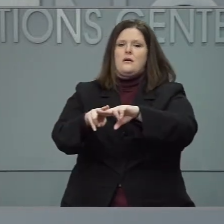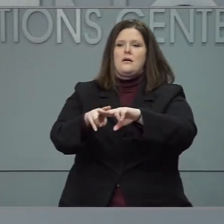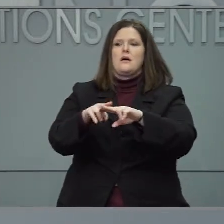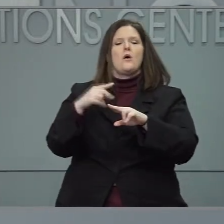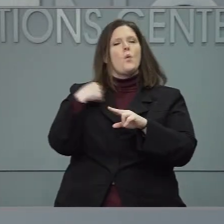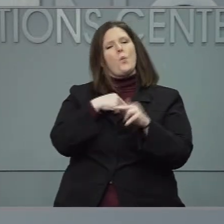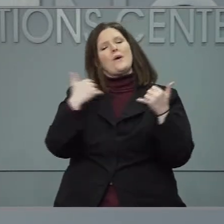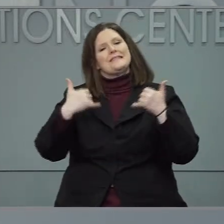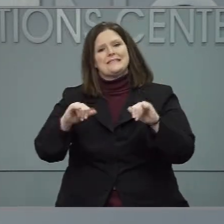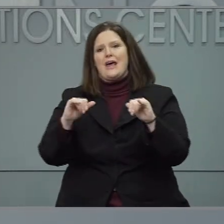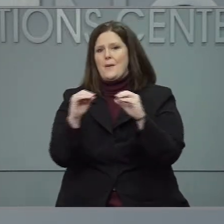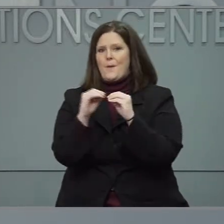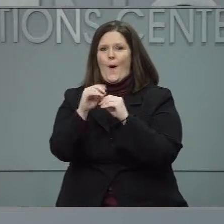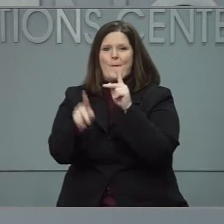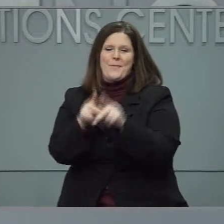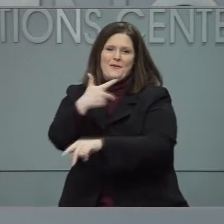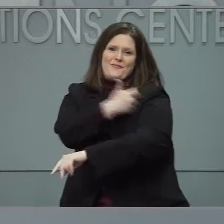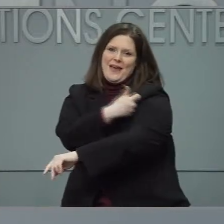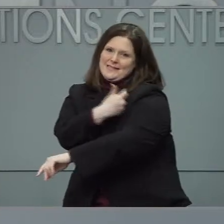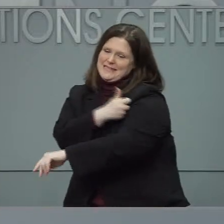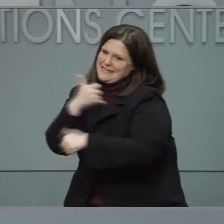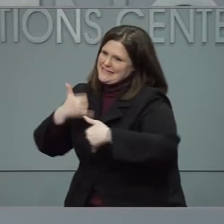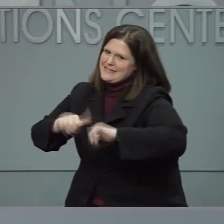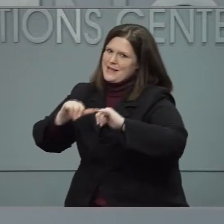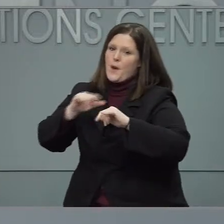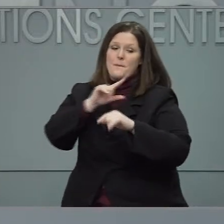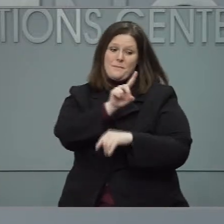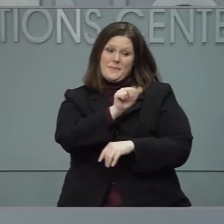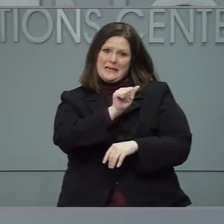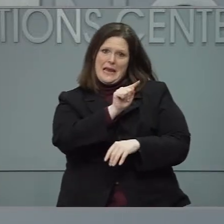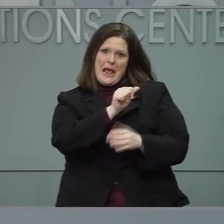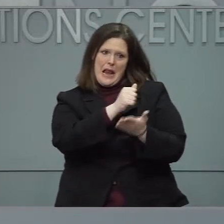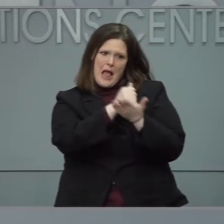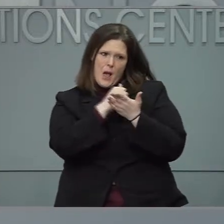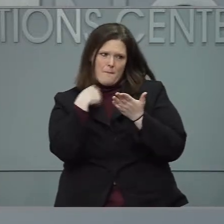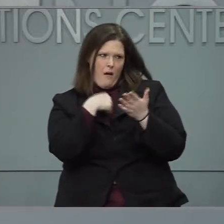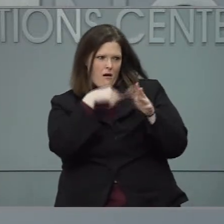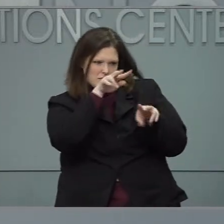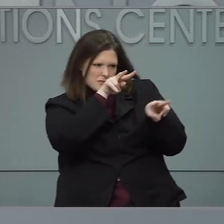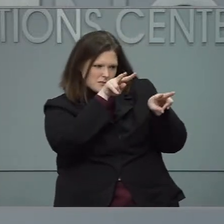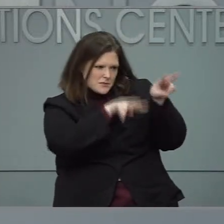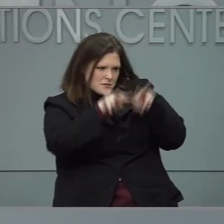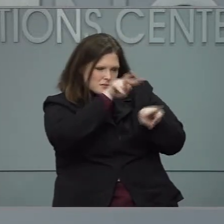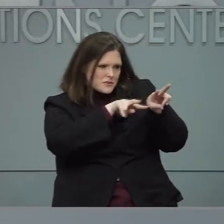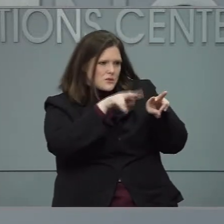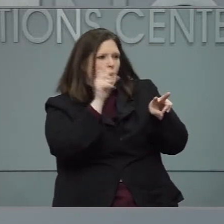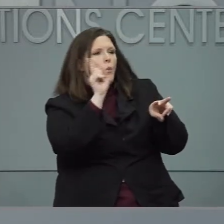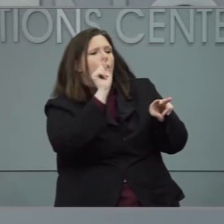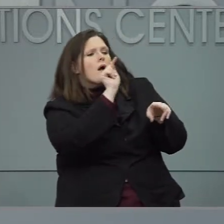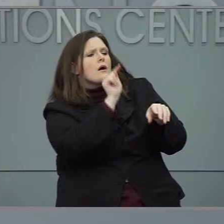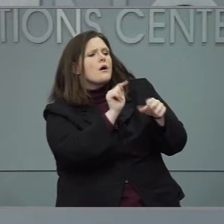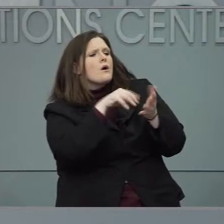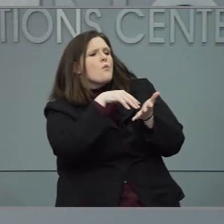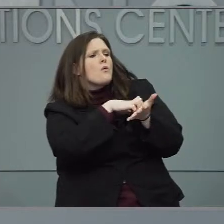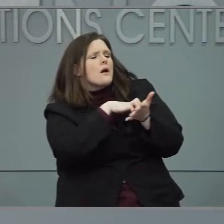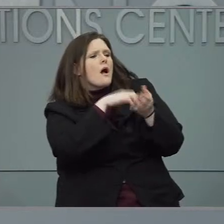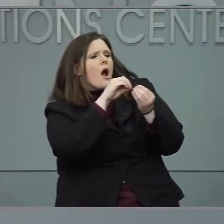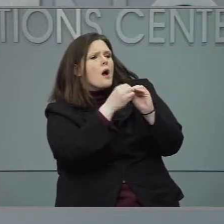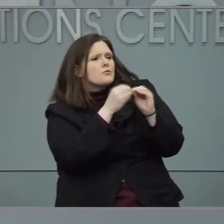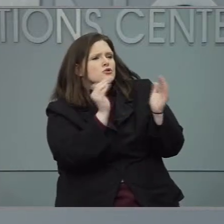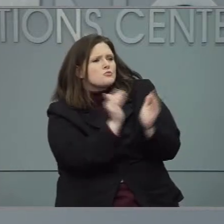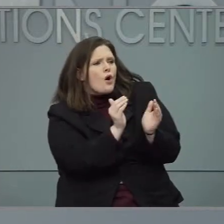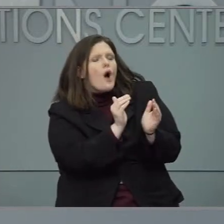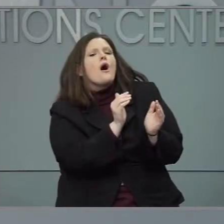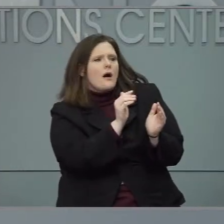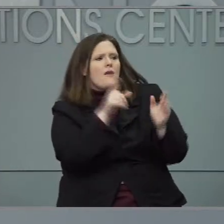us drive our decision making. And I think that what you're going to see is particularly a lot of partnership with a number of business